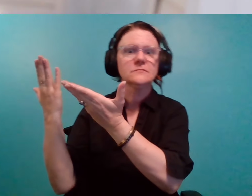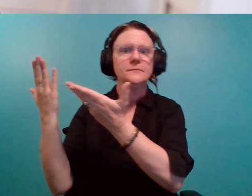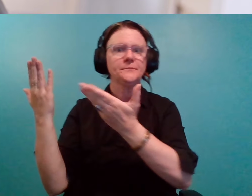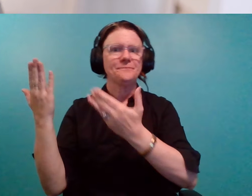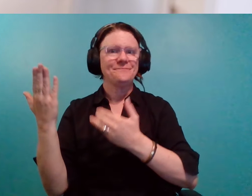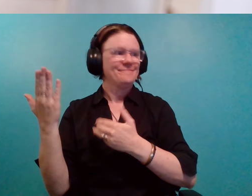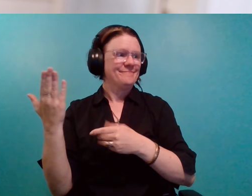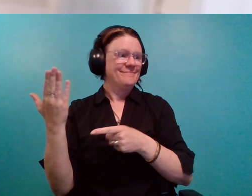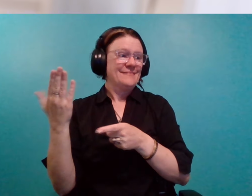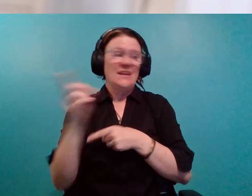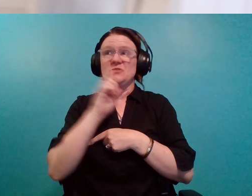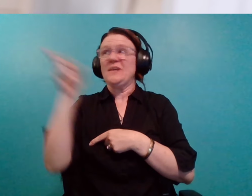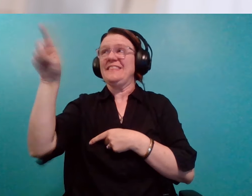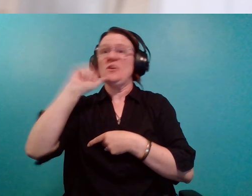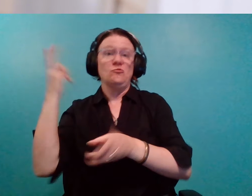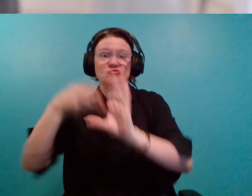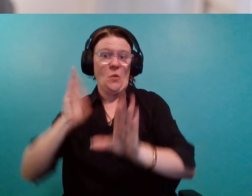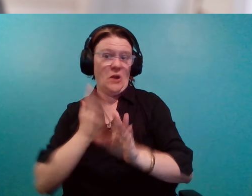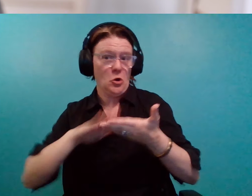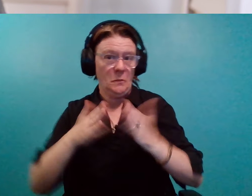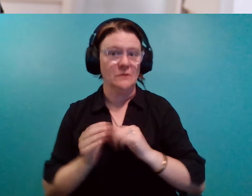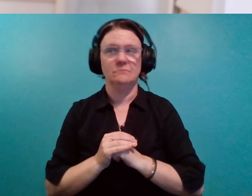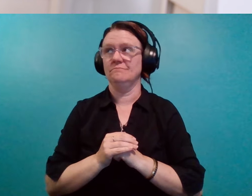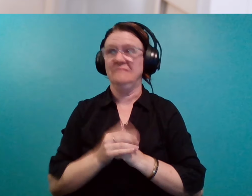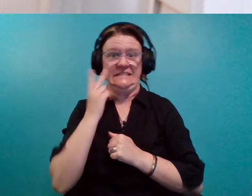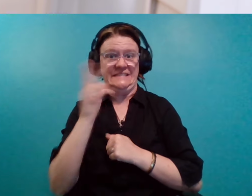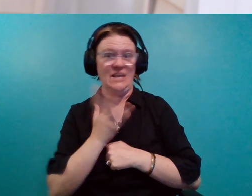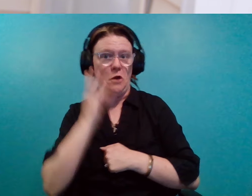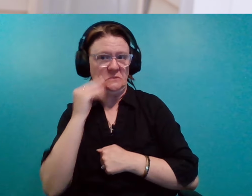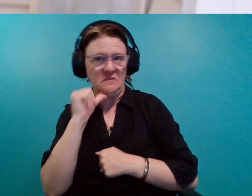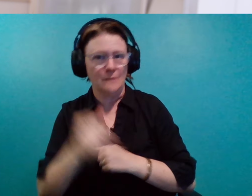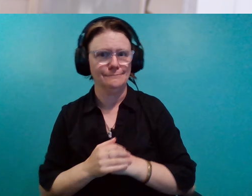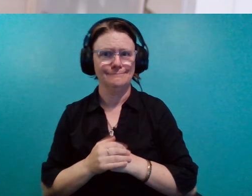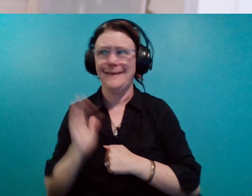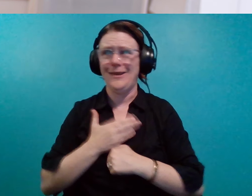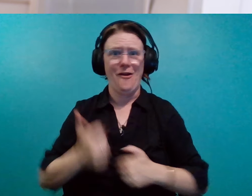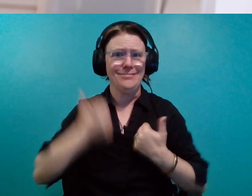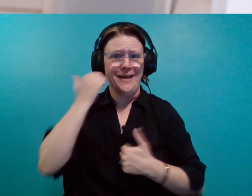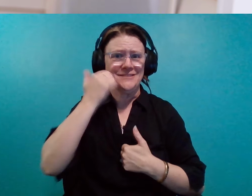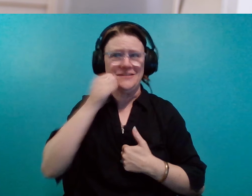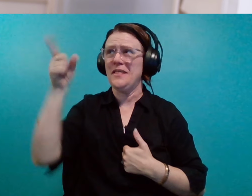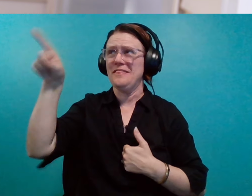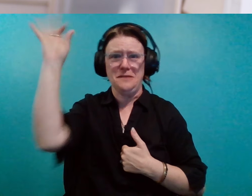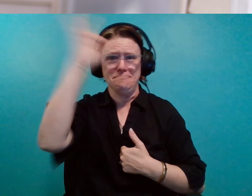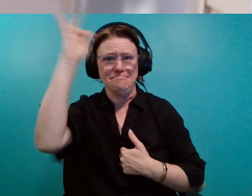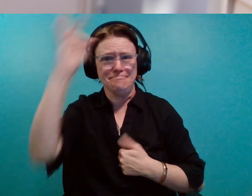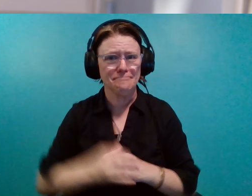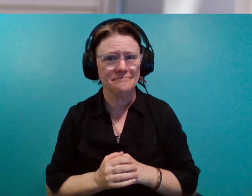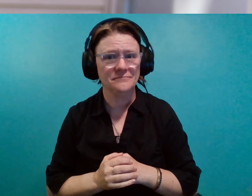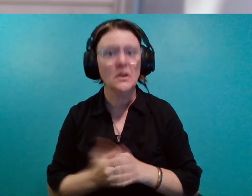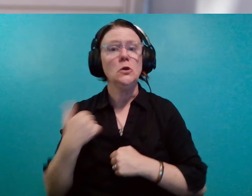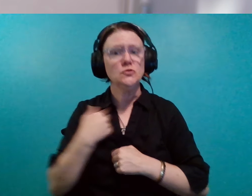officials, because they're not in our community. They don't hear our experiences, and they don't know what our lives are like on a day-to-day